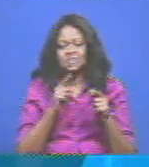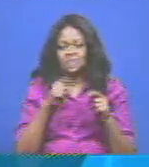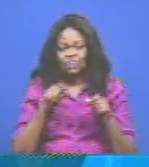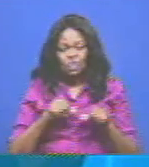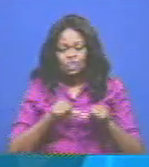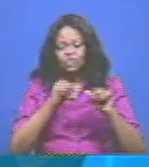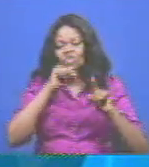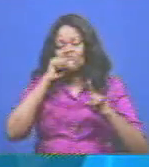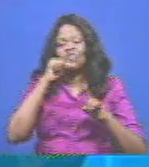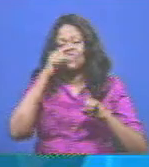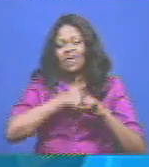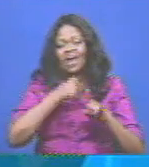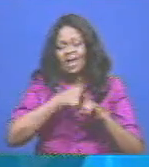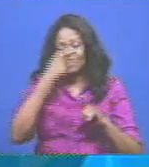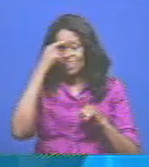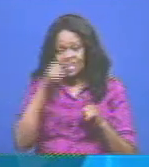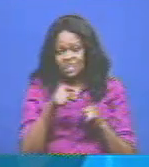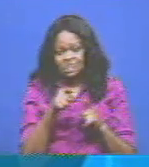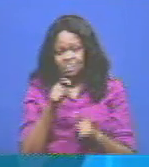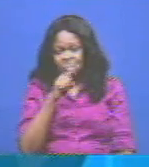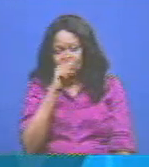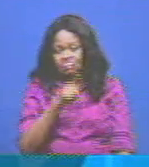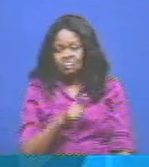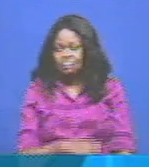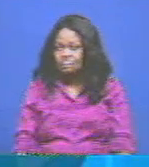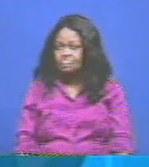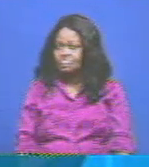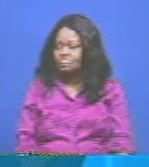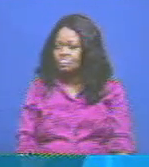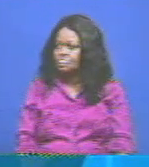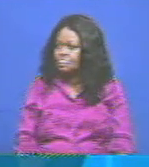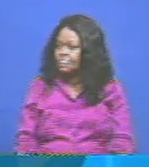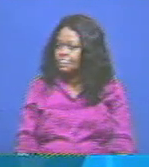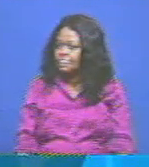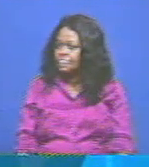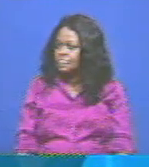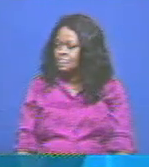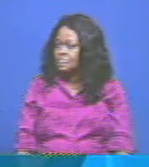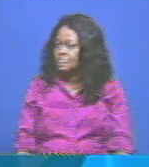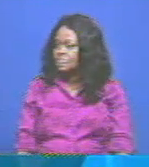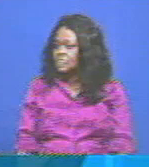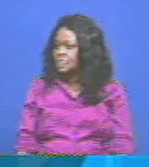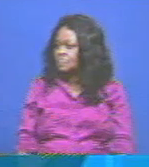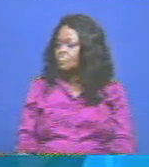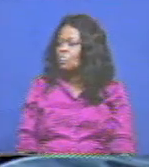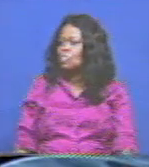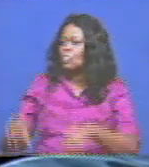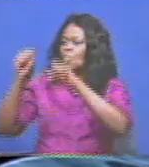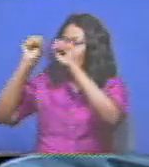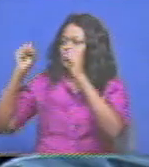that as we speak? Because you, yes. The end of it, let me say that, in fact, yes. He's very firm in